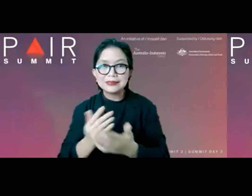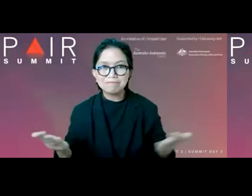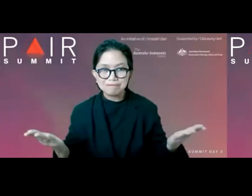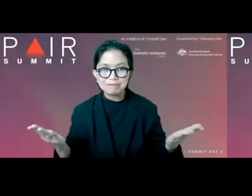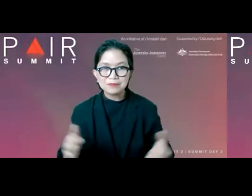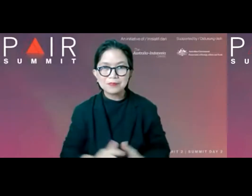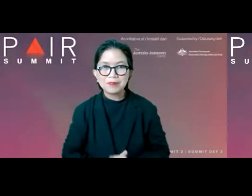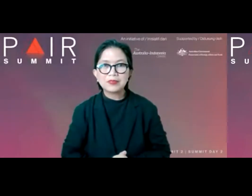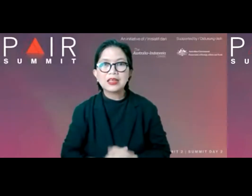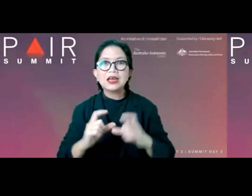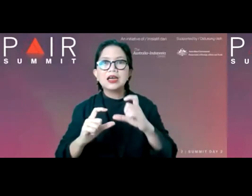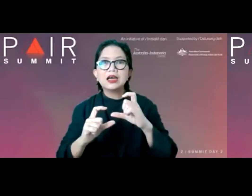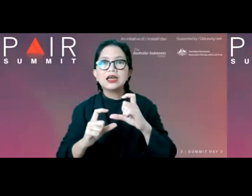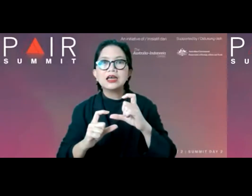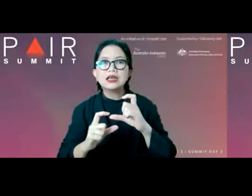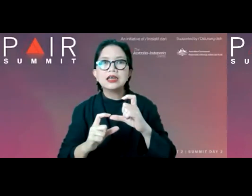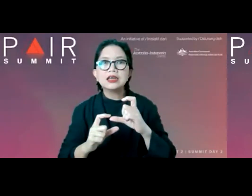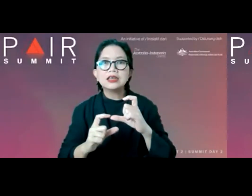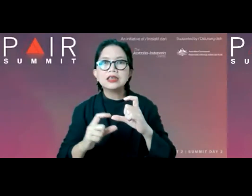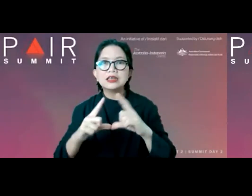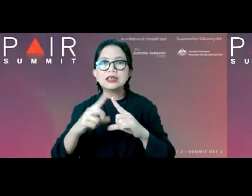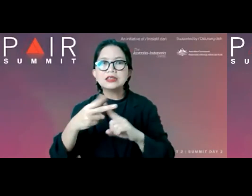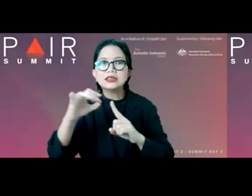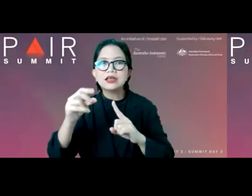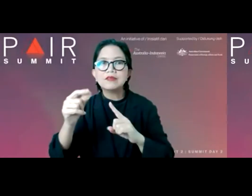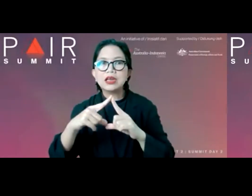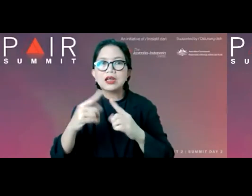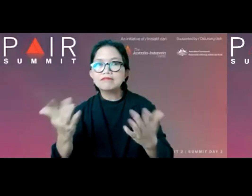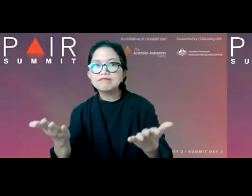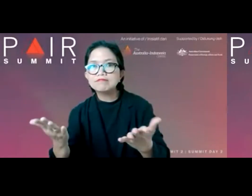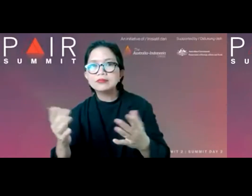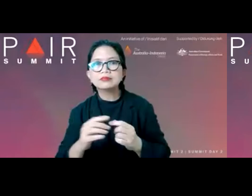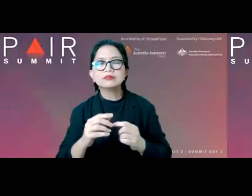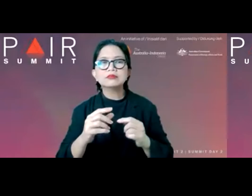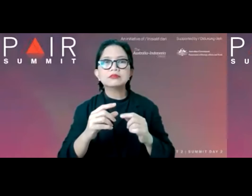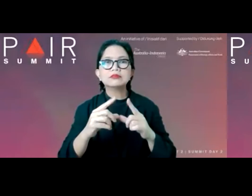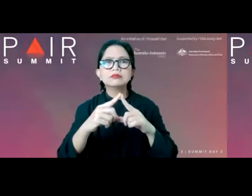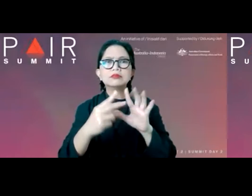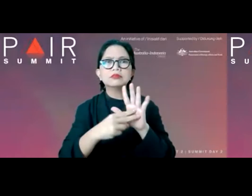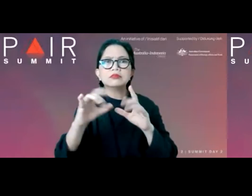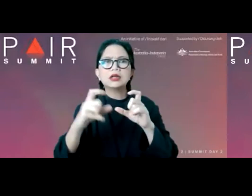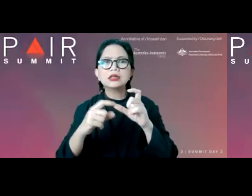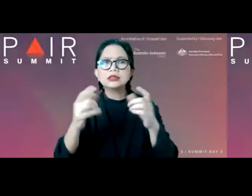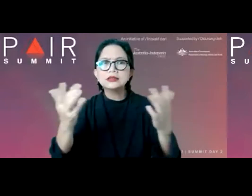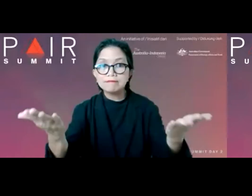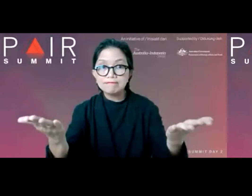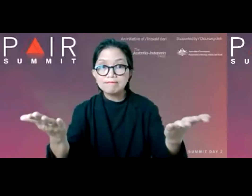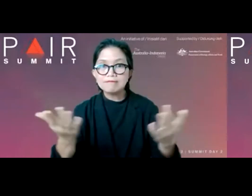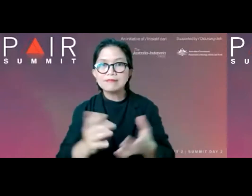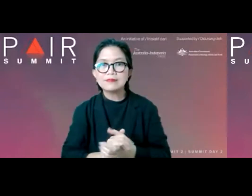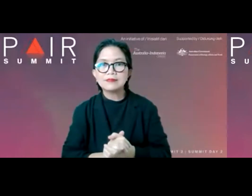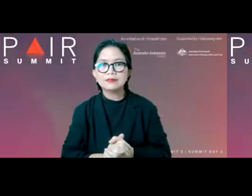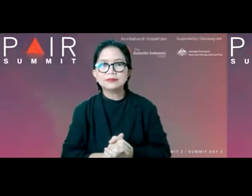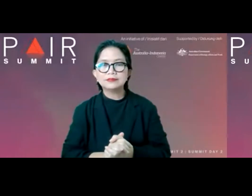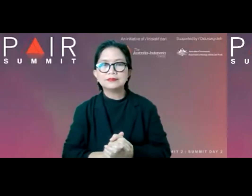the work you've done is important, and how can we take it further so that it helps with policy making decisions? I think the skills